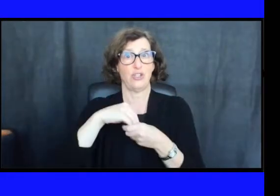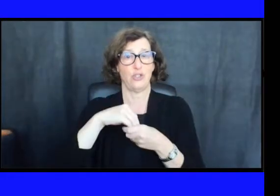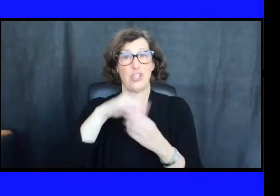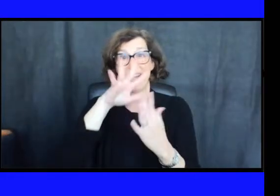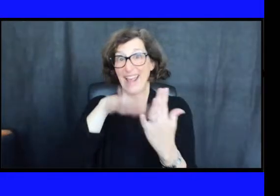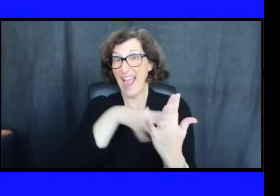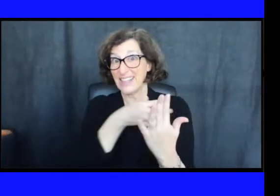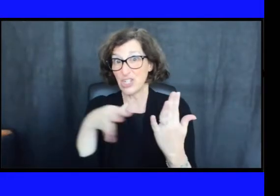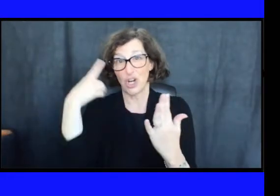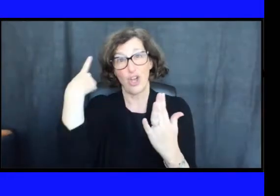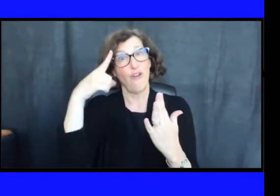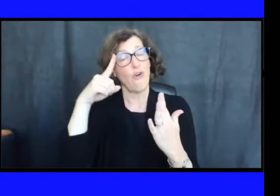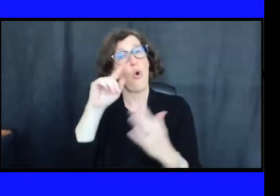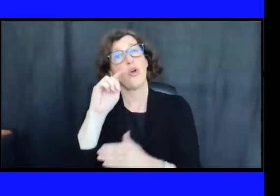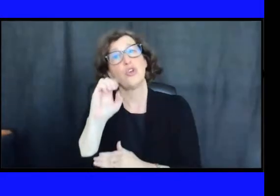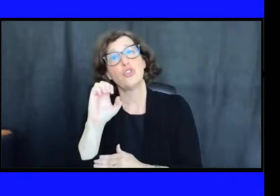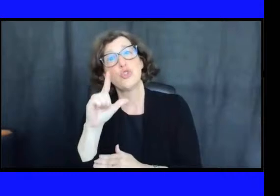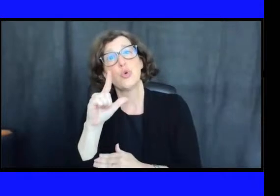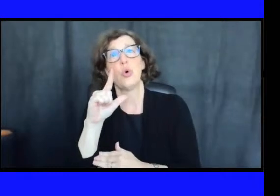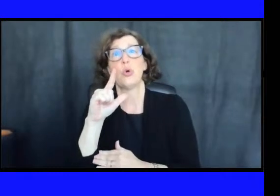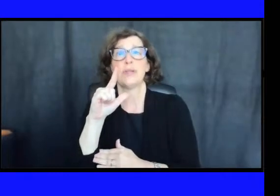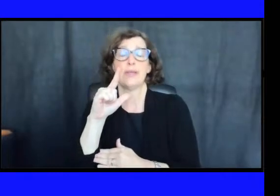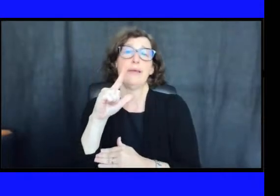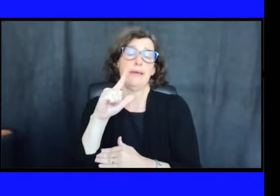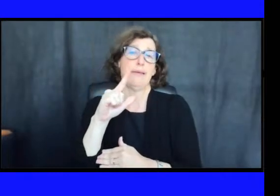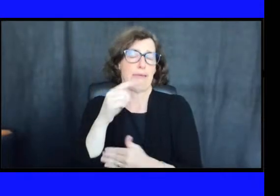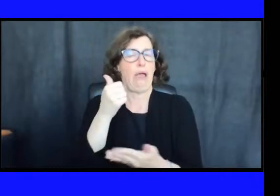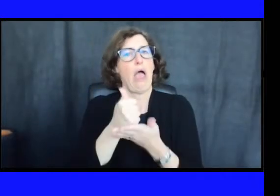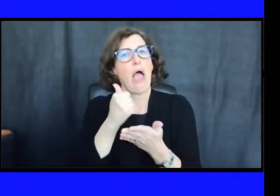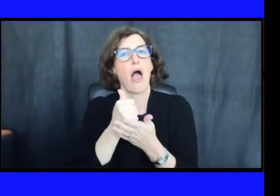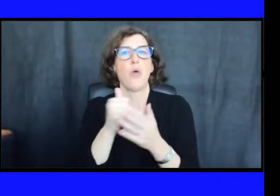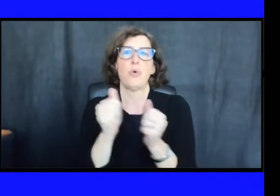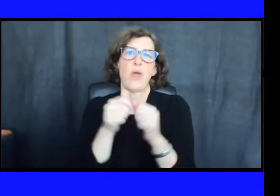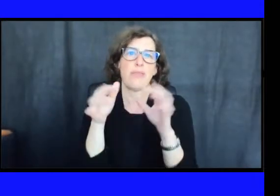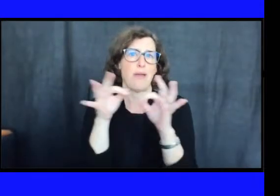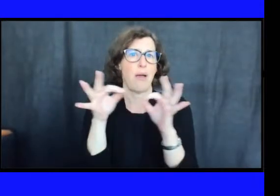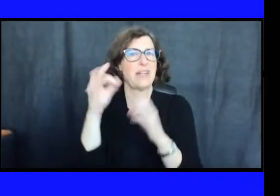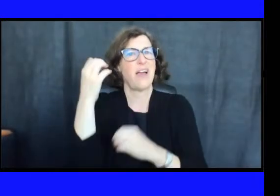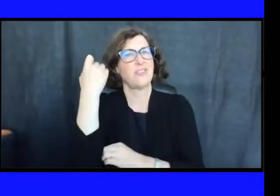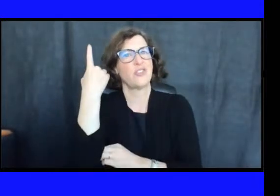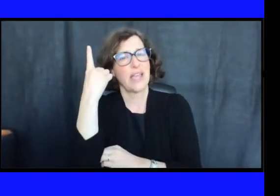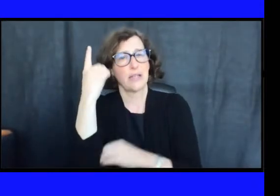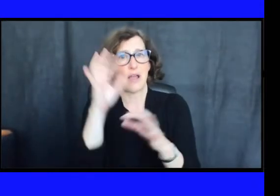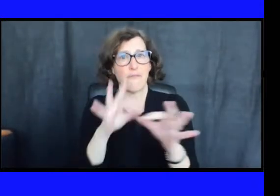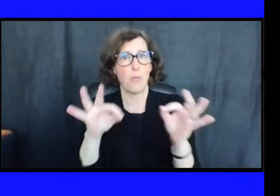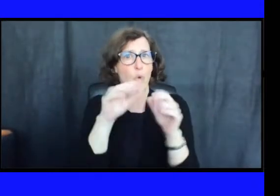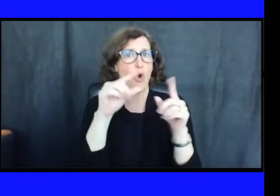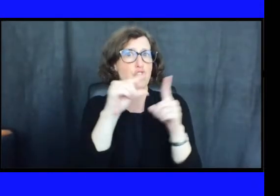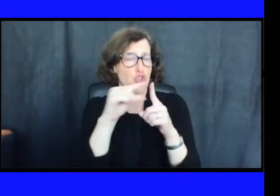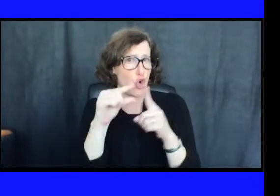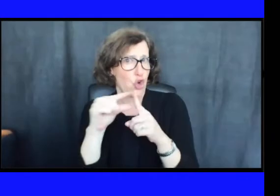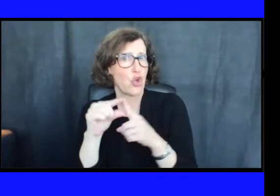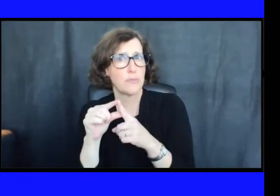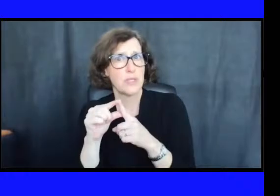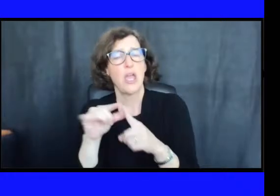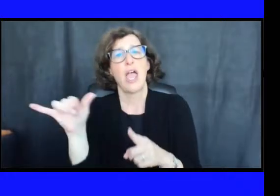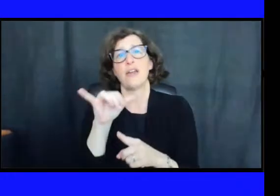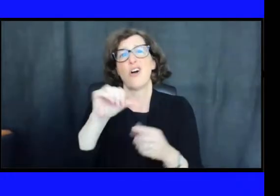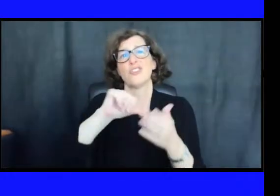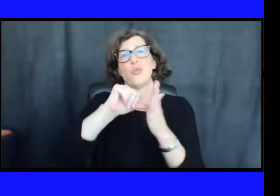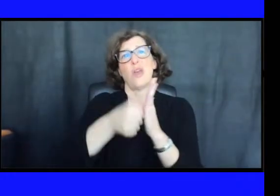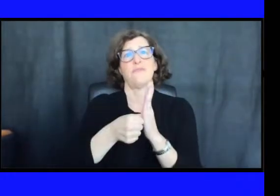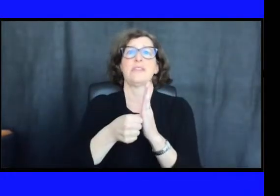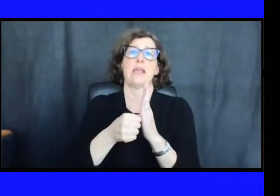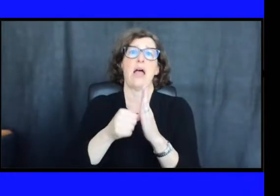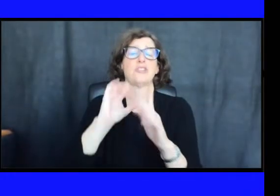for proposals for diversity and inclusion training and learning solutions, enrolling over 6,000 affiliate providers in the